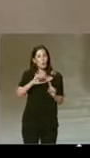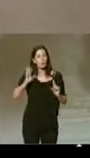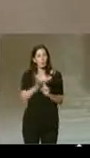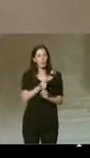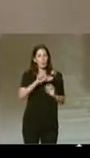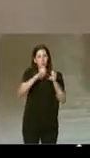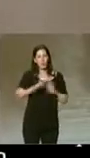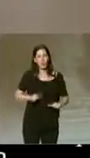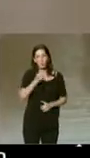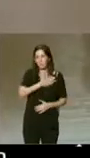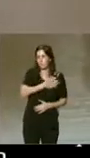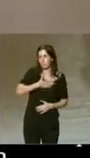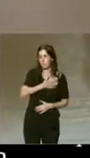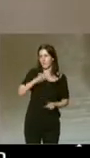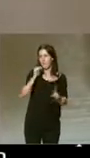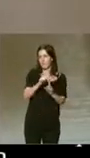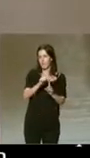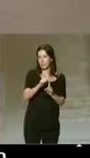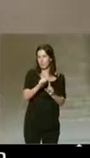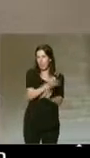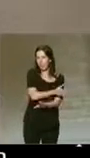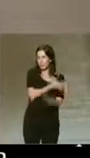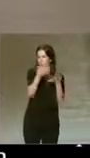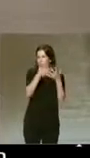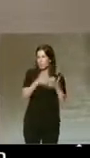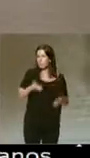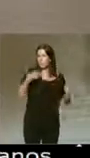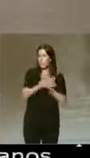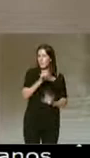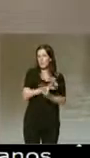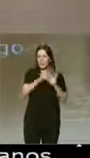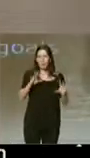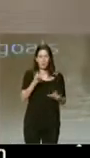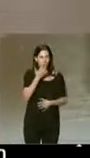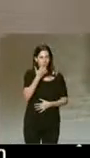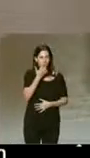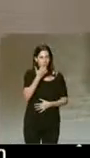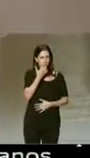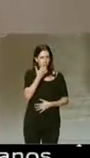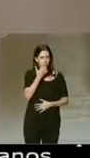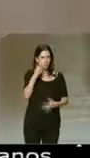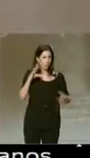with satisfying certain goals. If those goals are not well outlined and they don't really